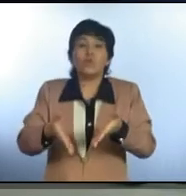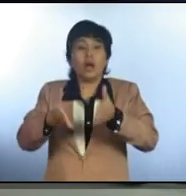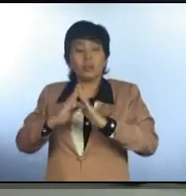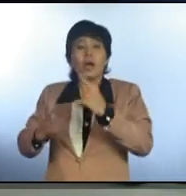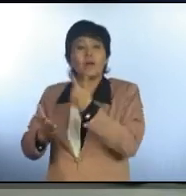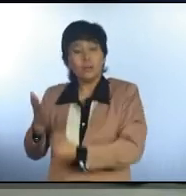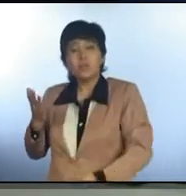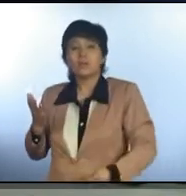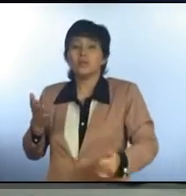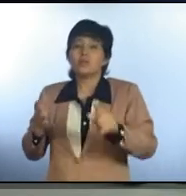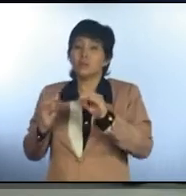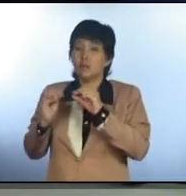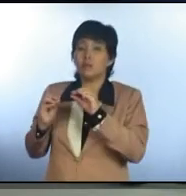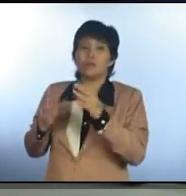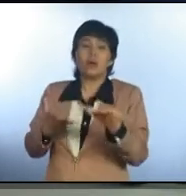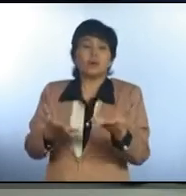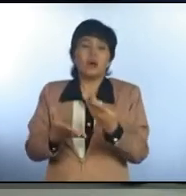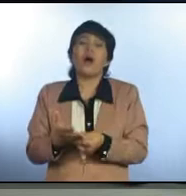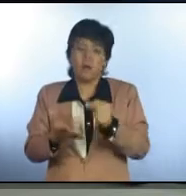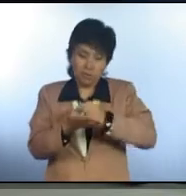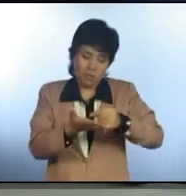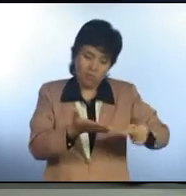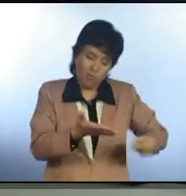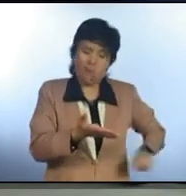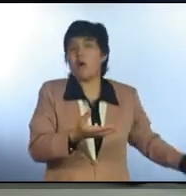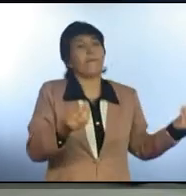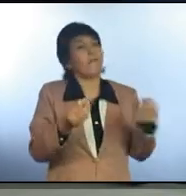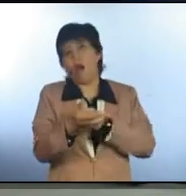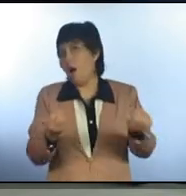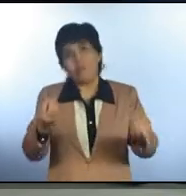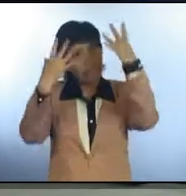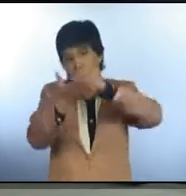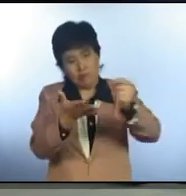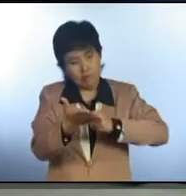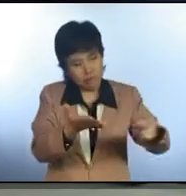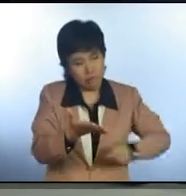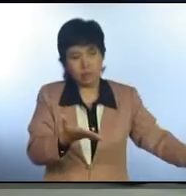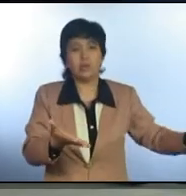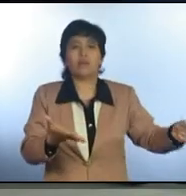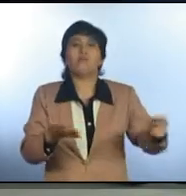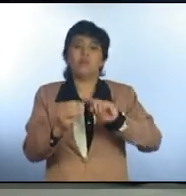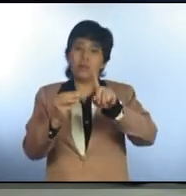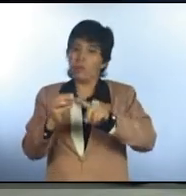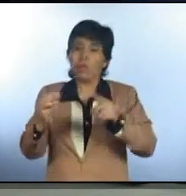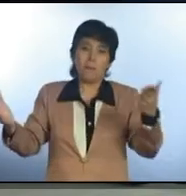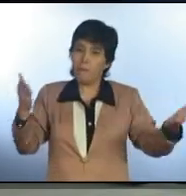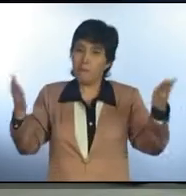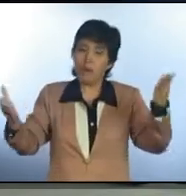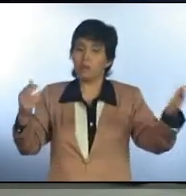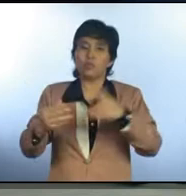ask me what I have learned, I promise you I'll write a lot more than what I've learned 5-6 hours.